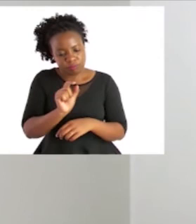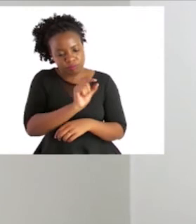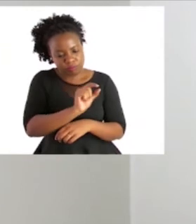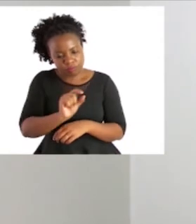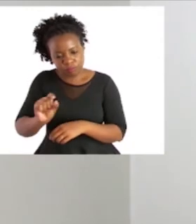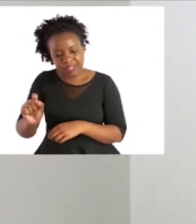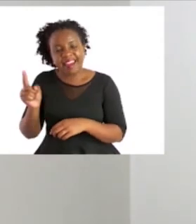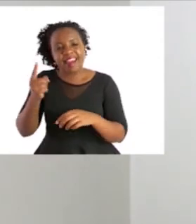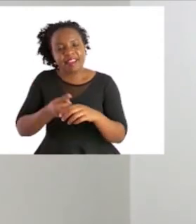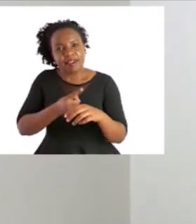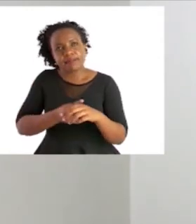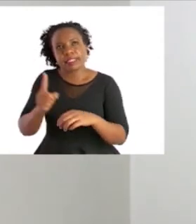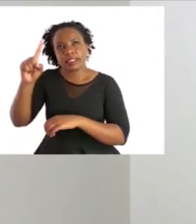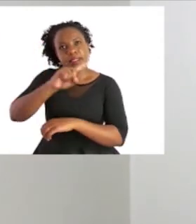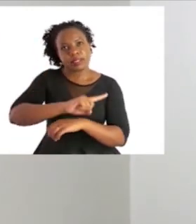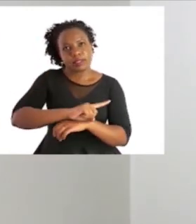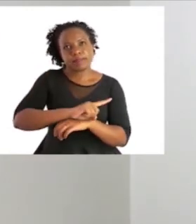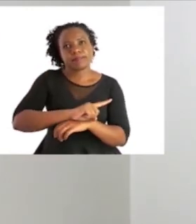Every day